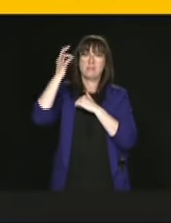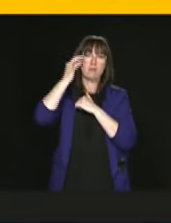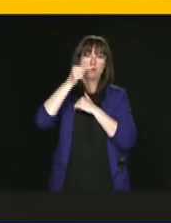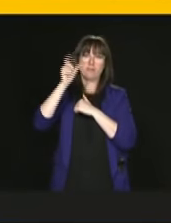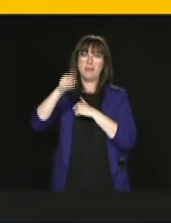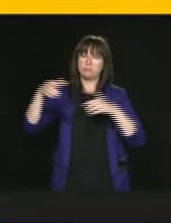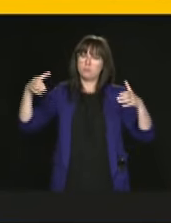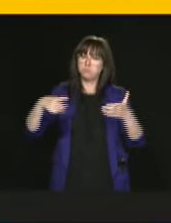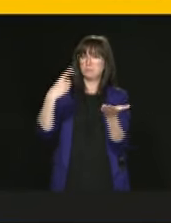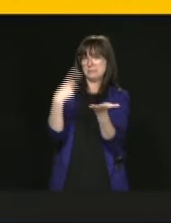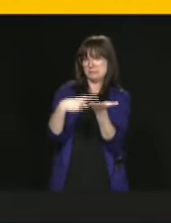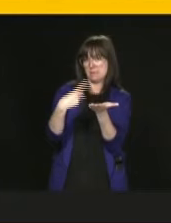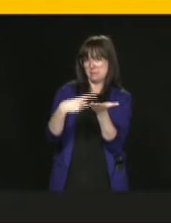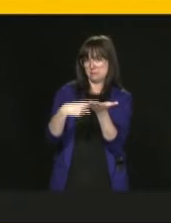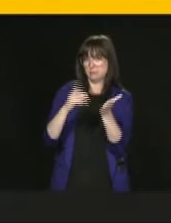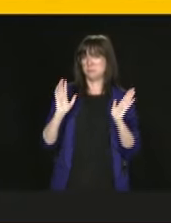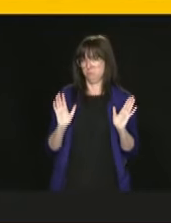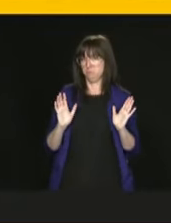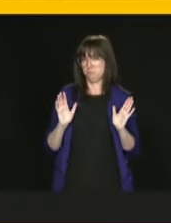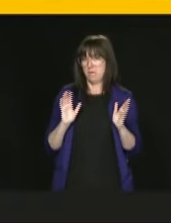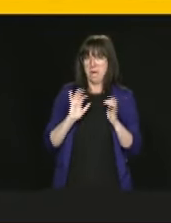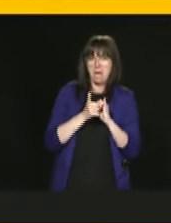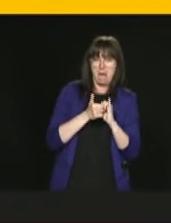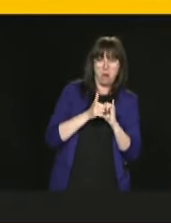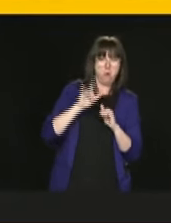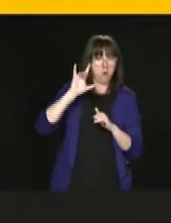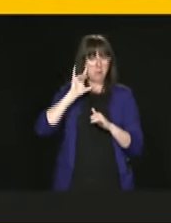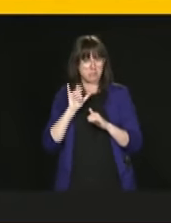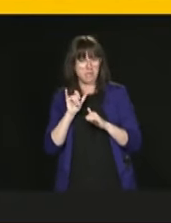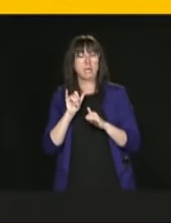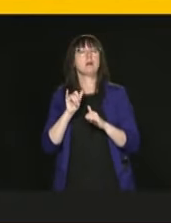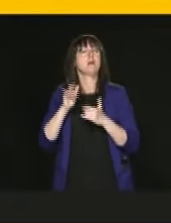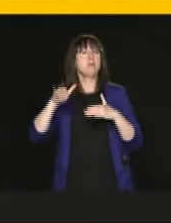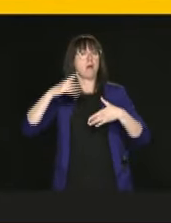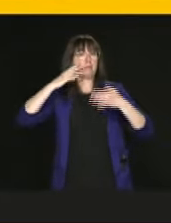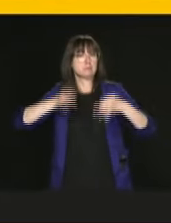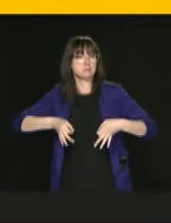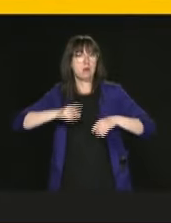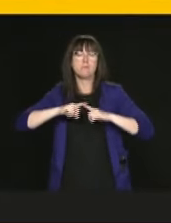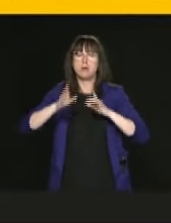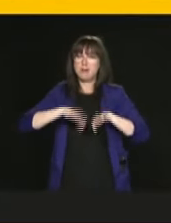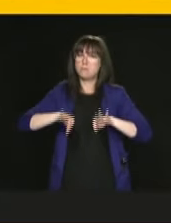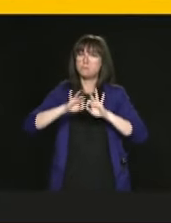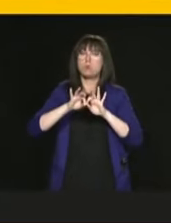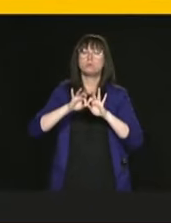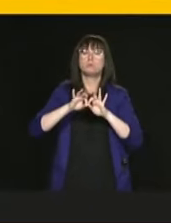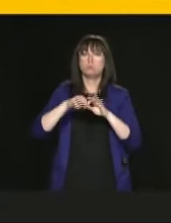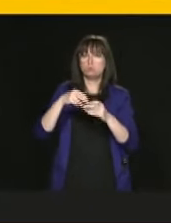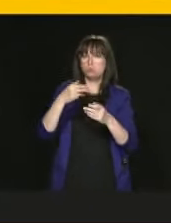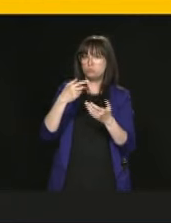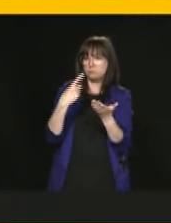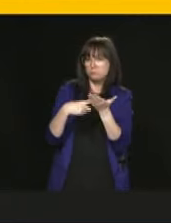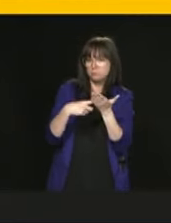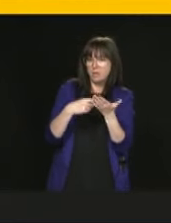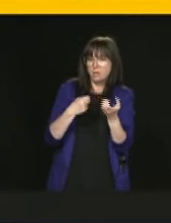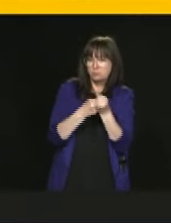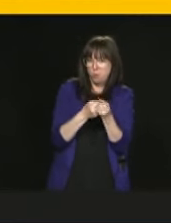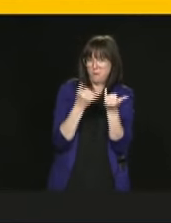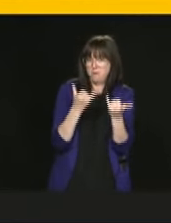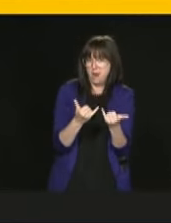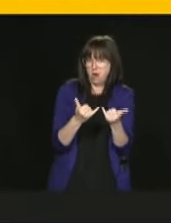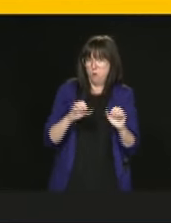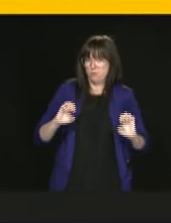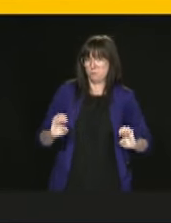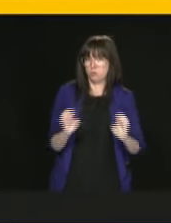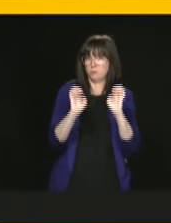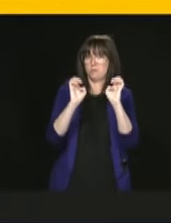But I think we can all agree in terms of we need to take care of what needs to be done now. And then afterwards, I think upon reflection, there's different ways we can have that type